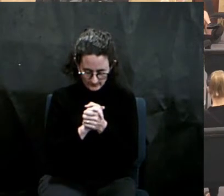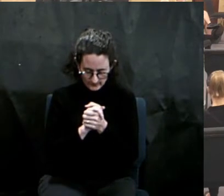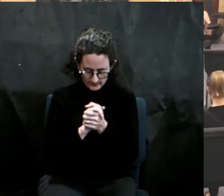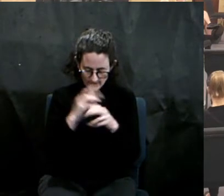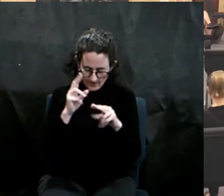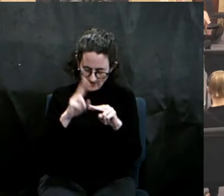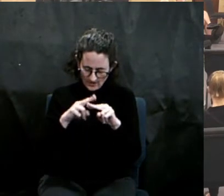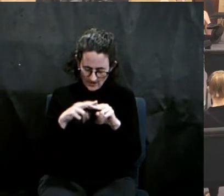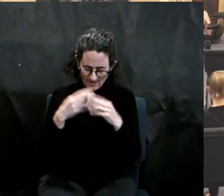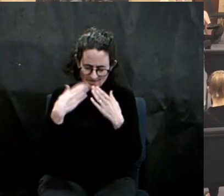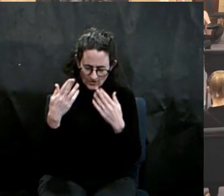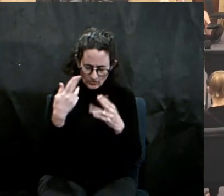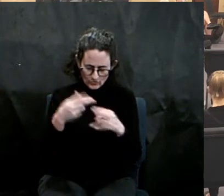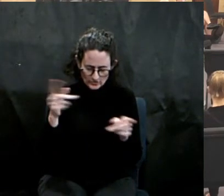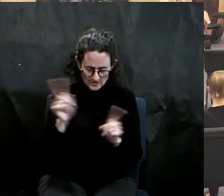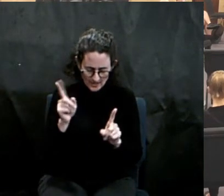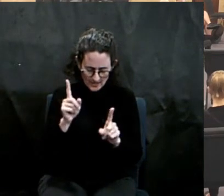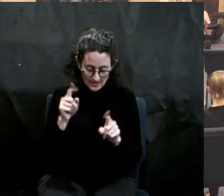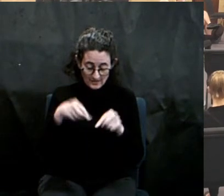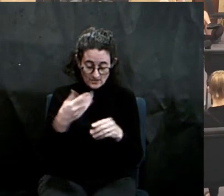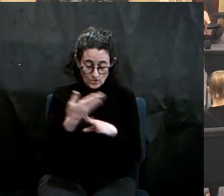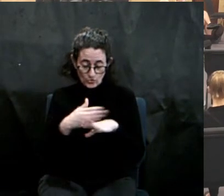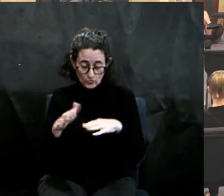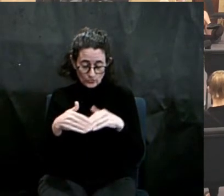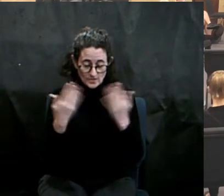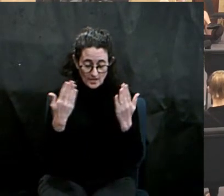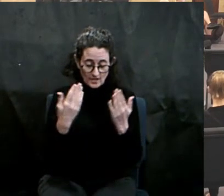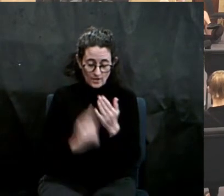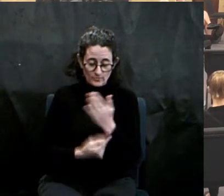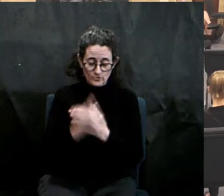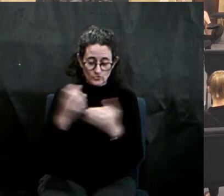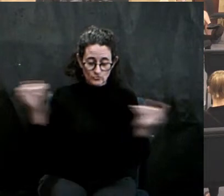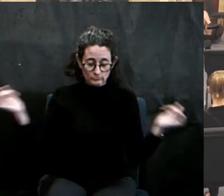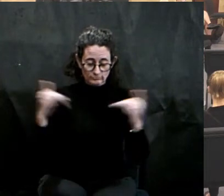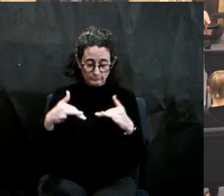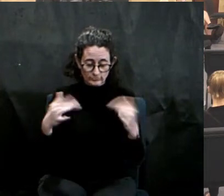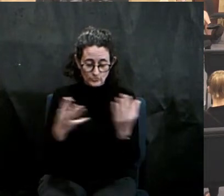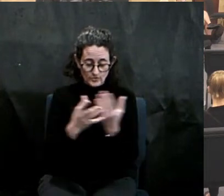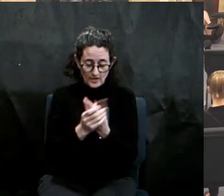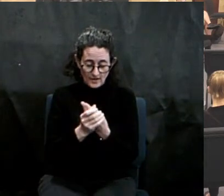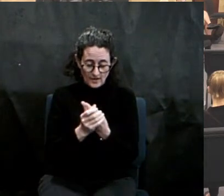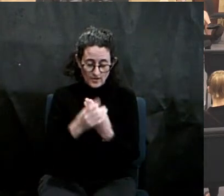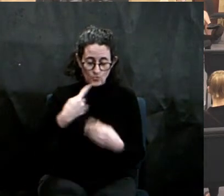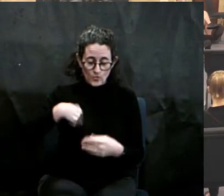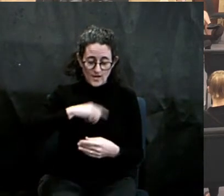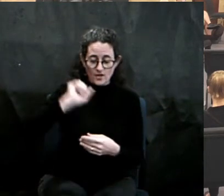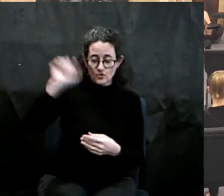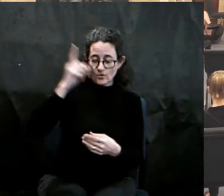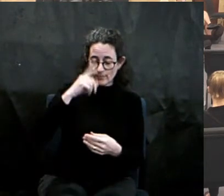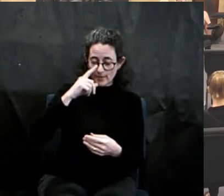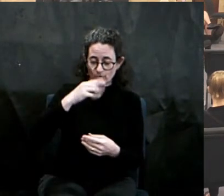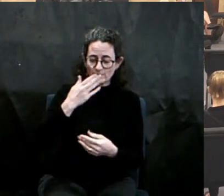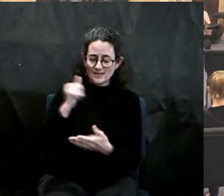Father, we do thank you for today, for this new day and this chance to gather together as your people. And we pray now, Lord, that you would help us.